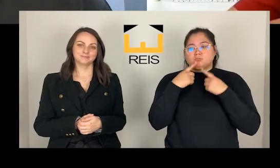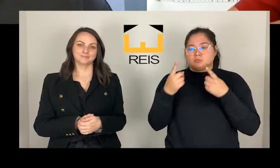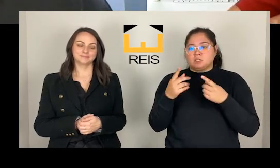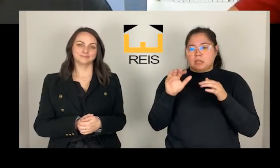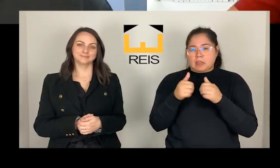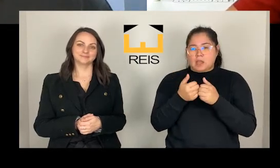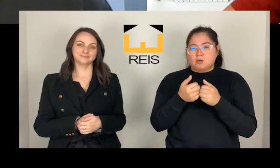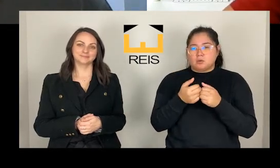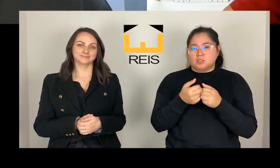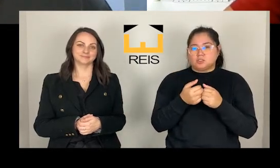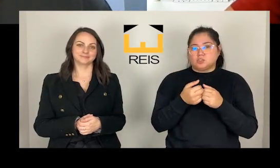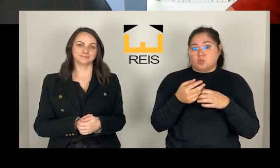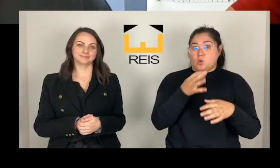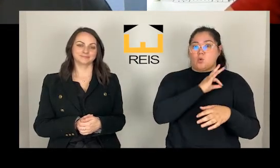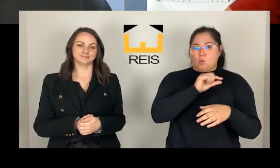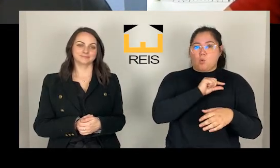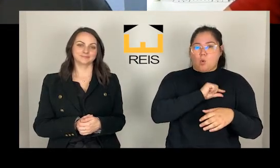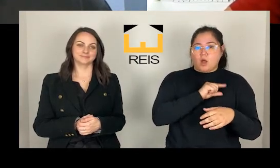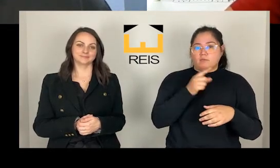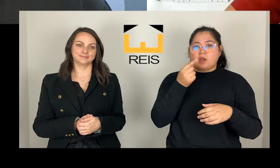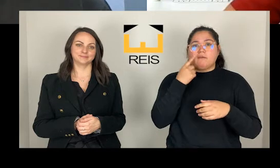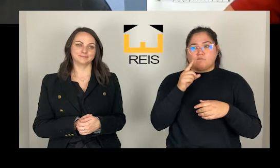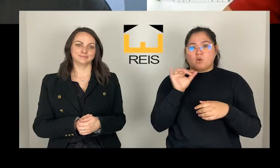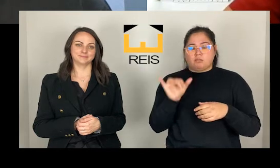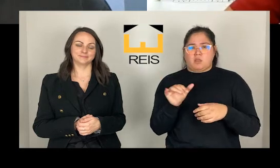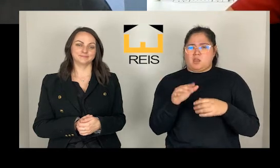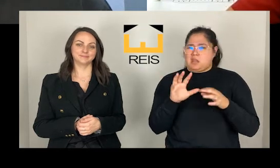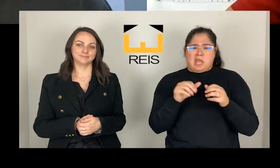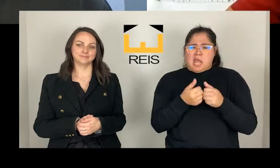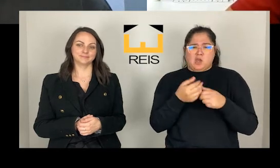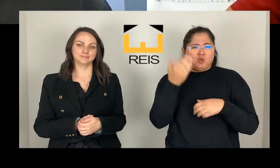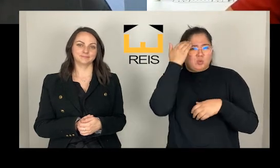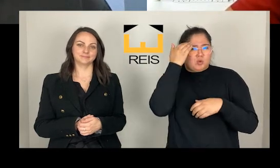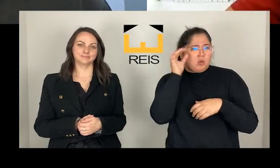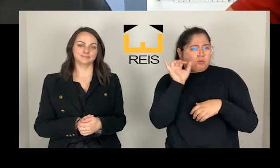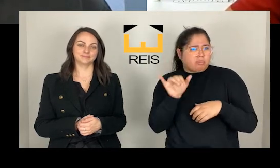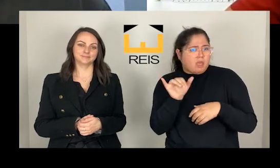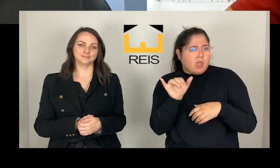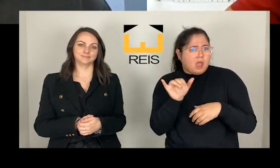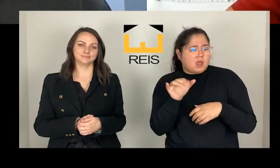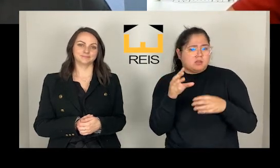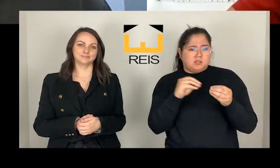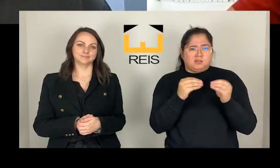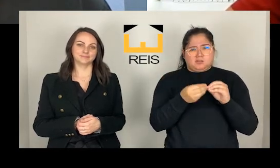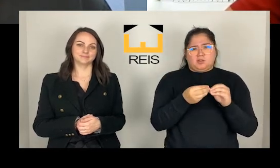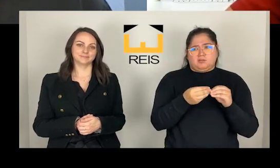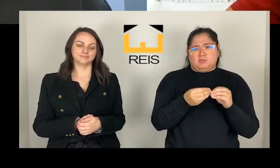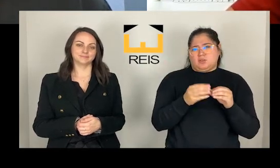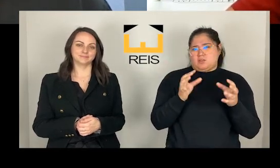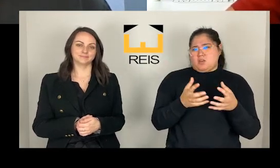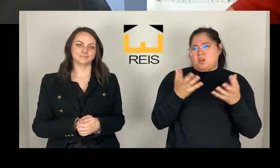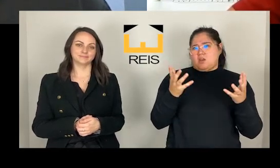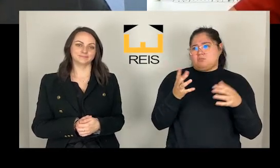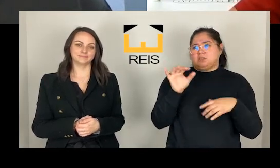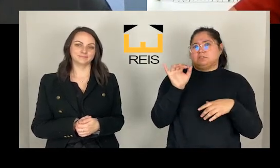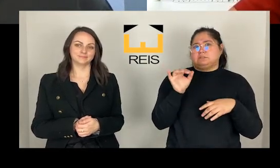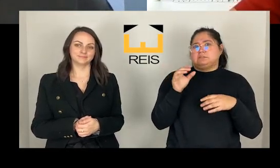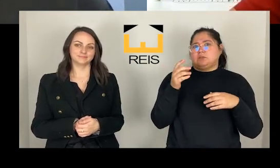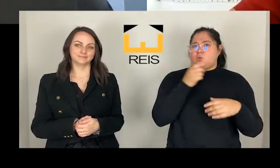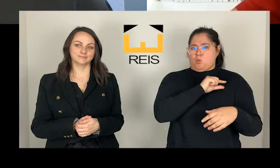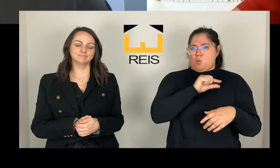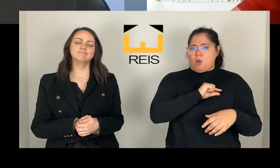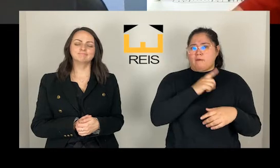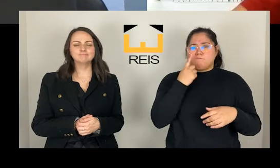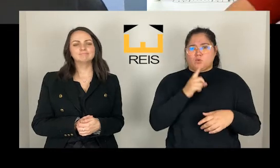for. How do you come up with that number? How do you know how much kind of person qualify for? Got